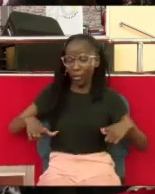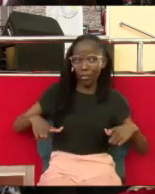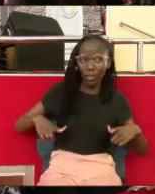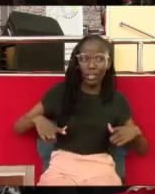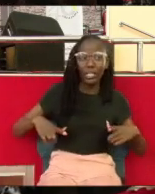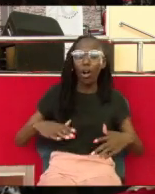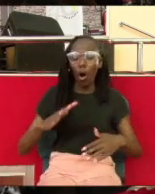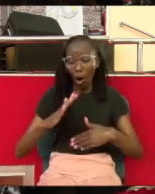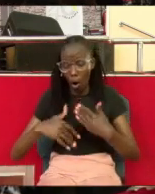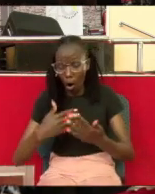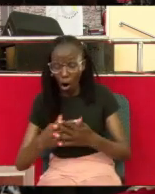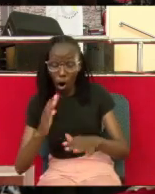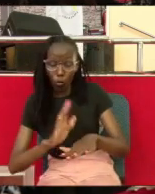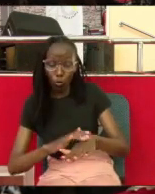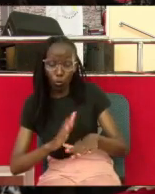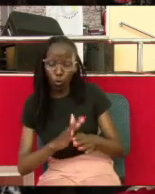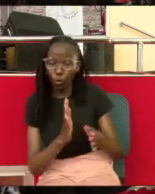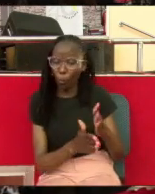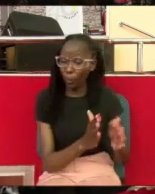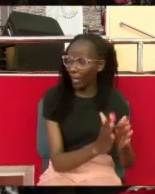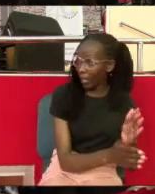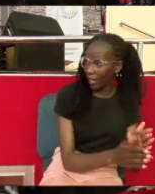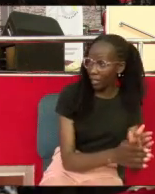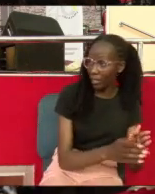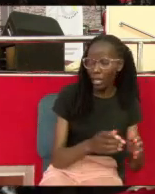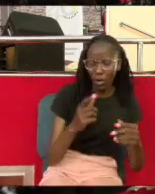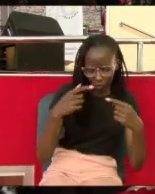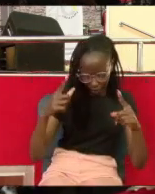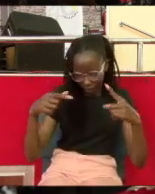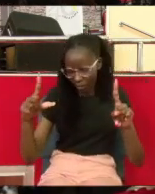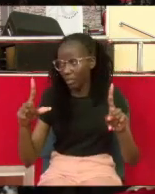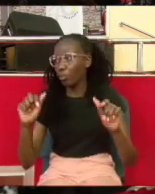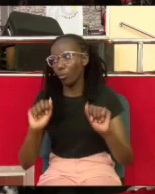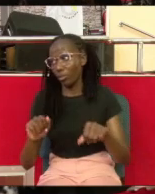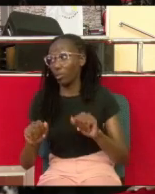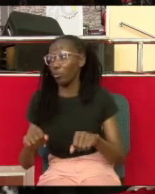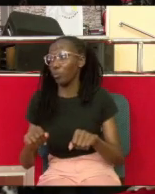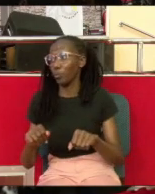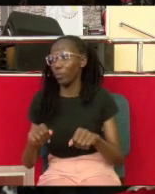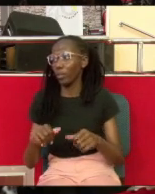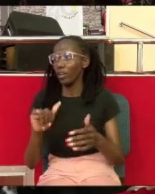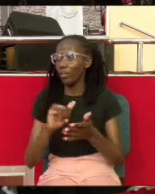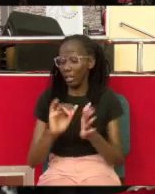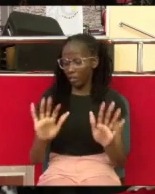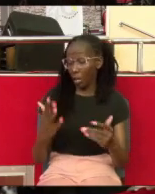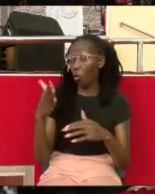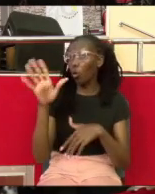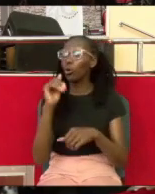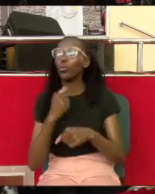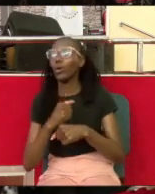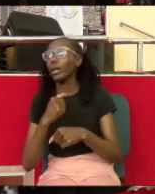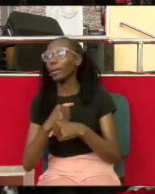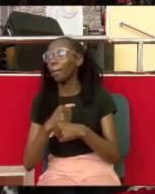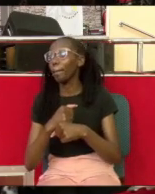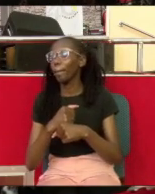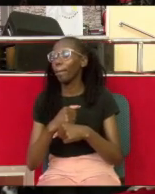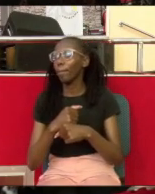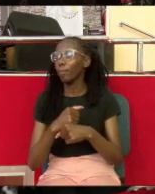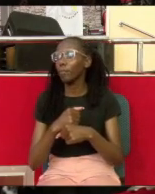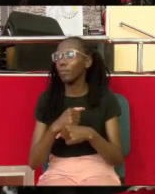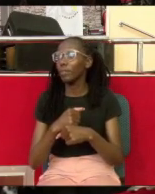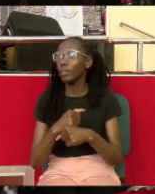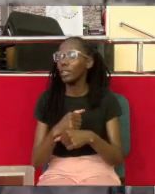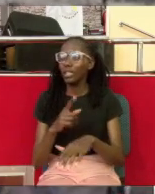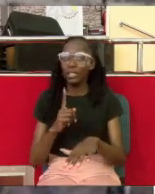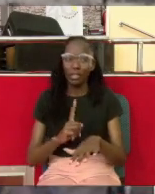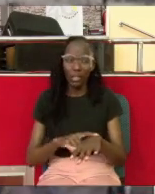plan, and you bring it to pass. That is how God works. So don't fail to